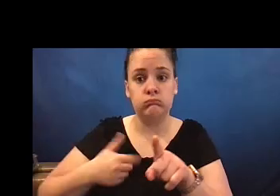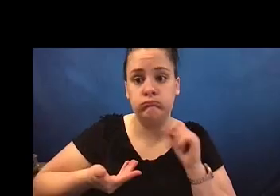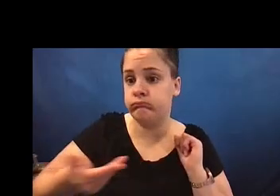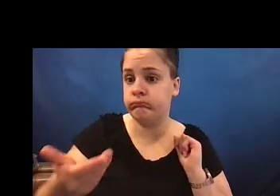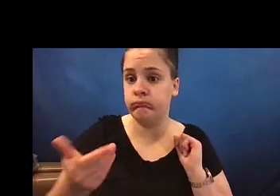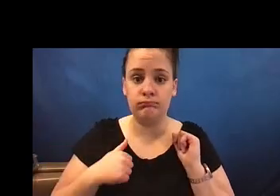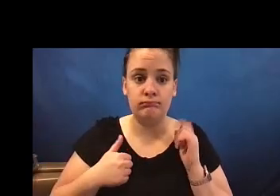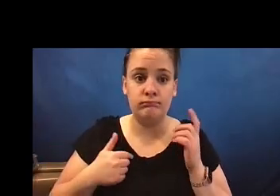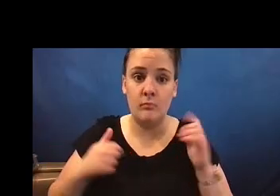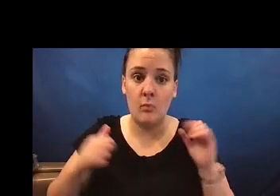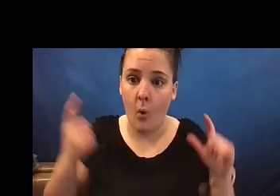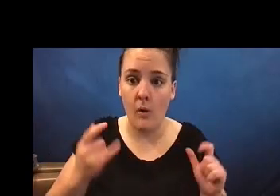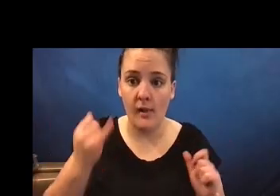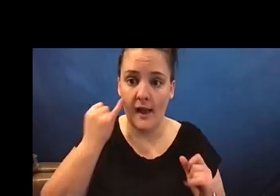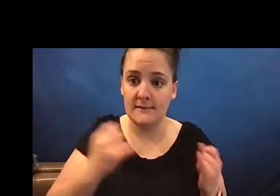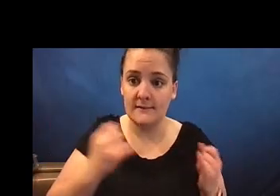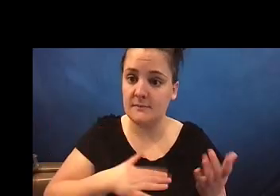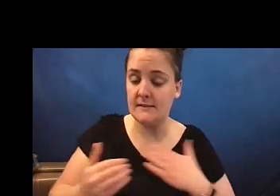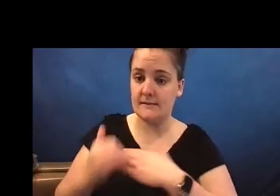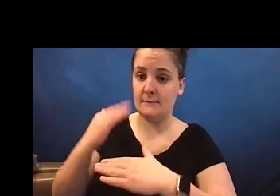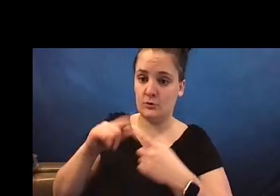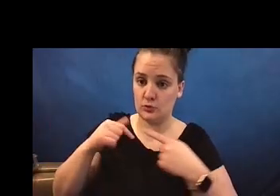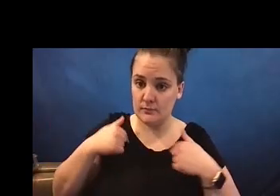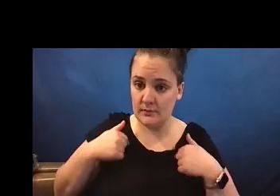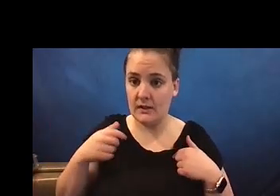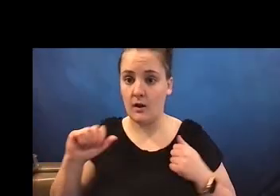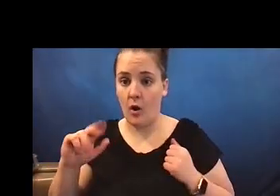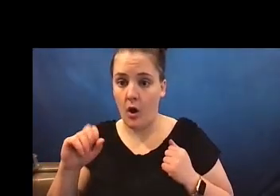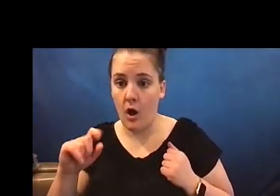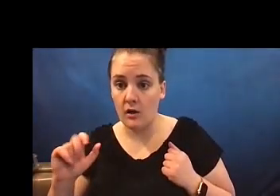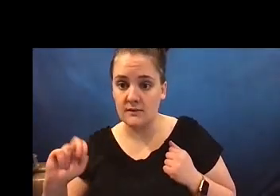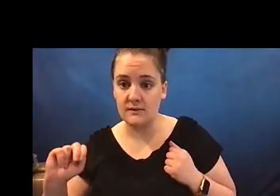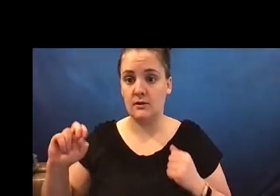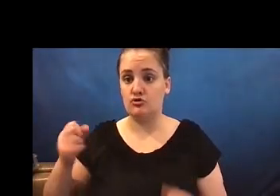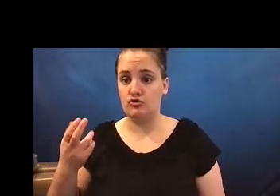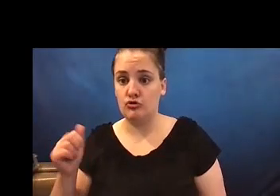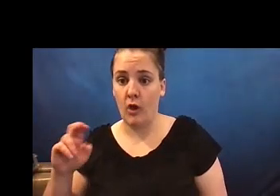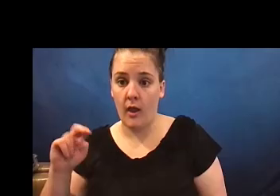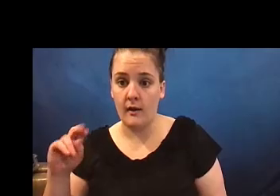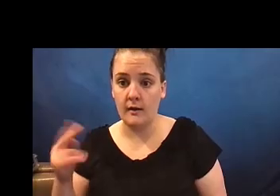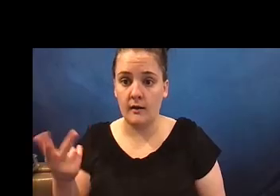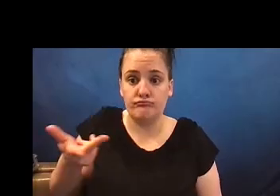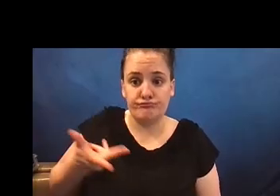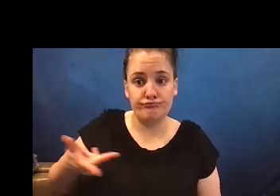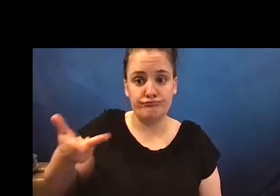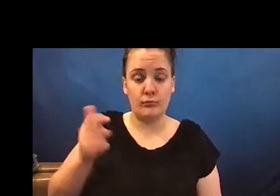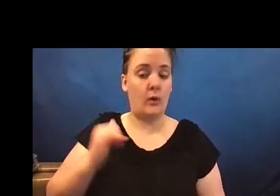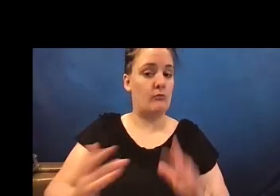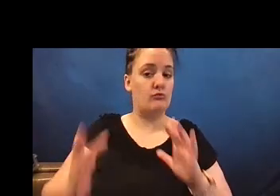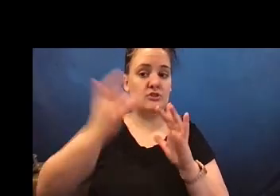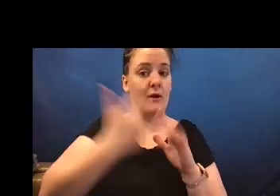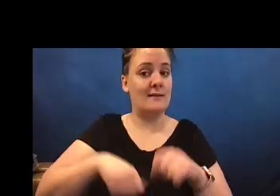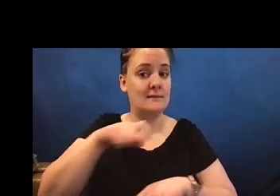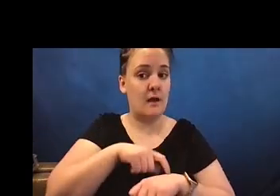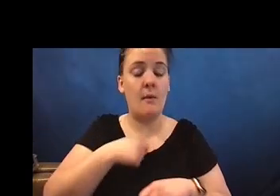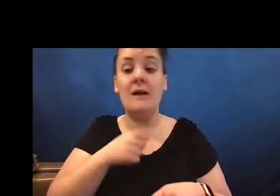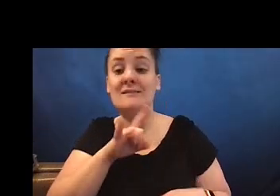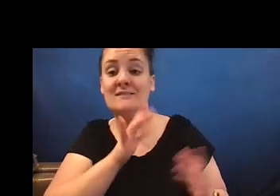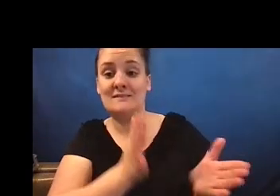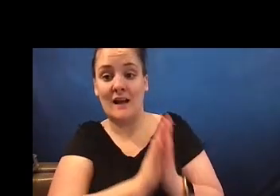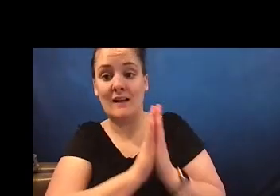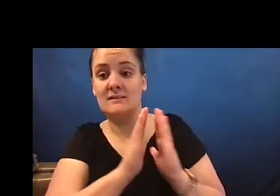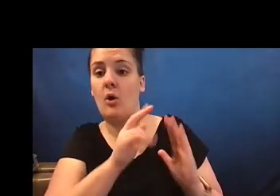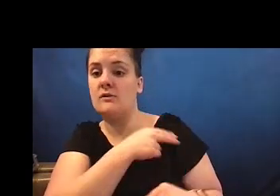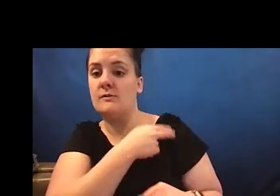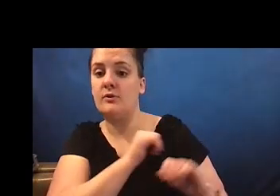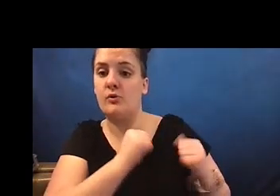You're welcome to submit them to me or to Austin or to Shannon. You're always welcome to reach out. I've asked the Hospital Association to help us